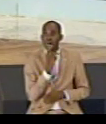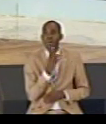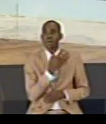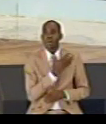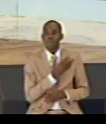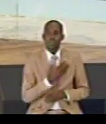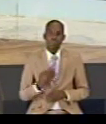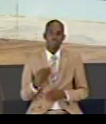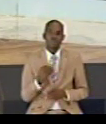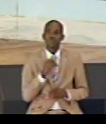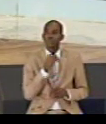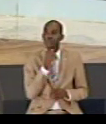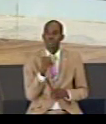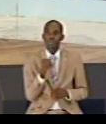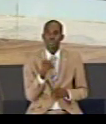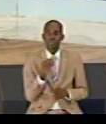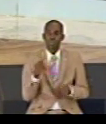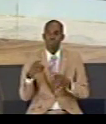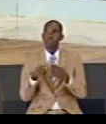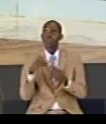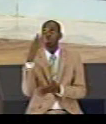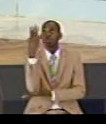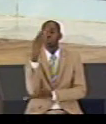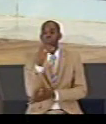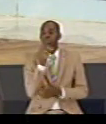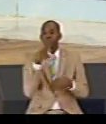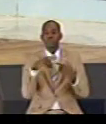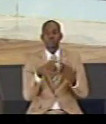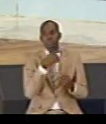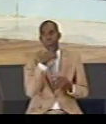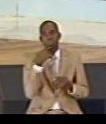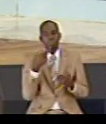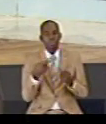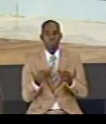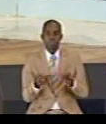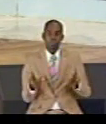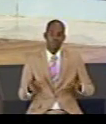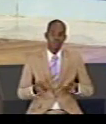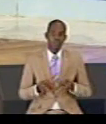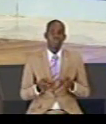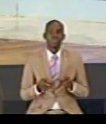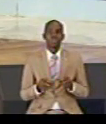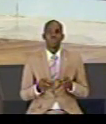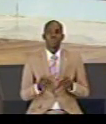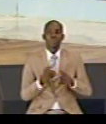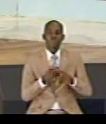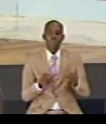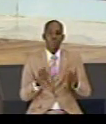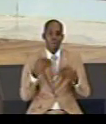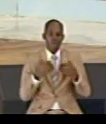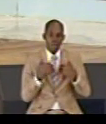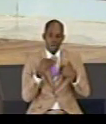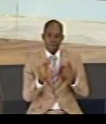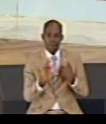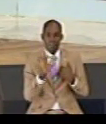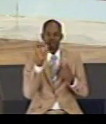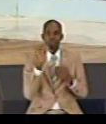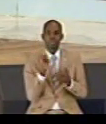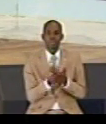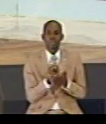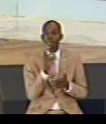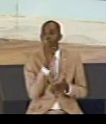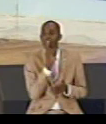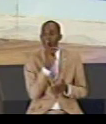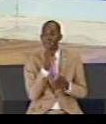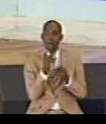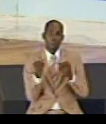tree, will not go to a desert, will not go to a dry place. He has located the water brooks and